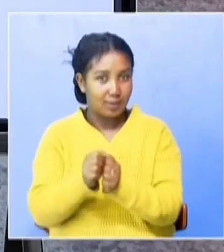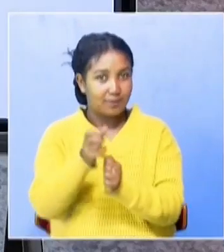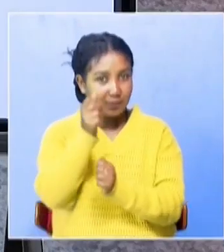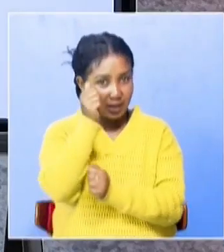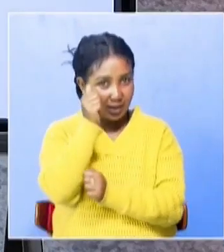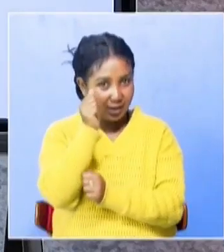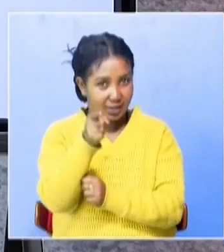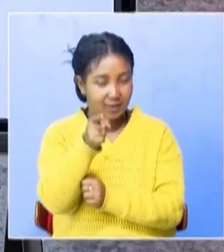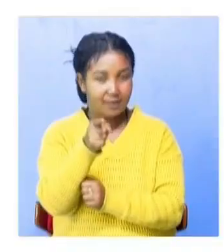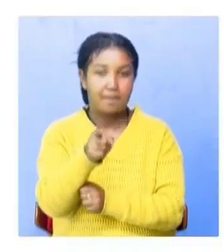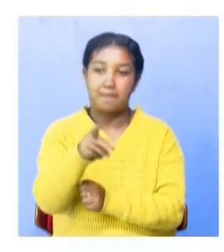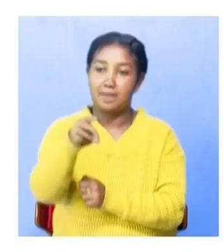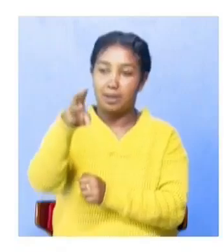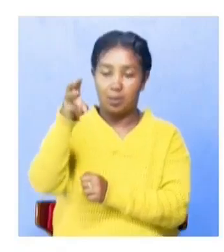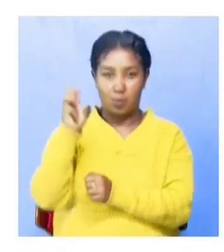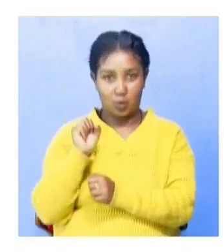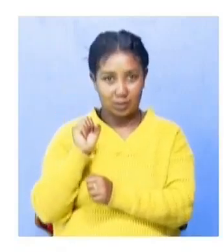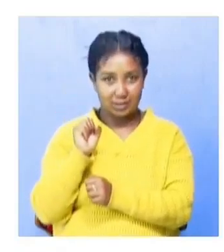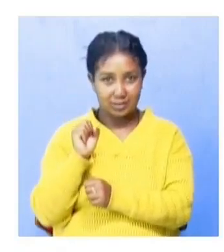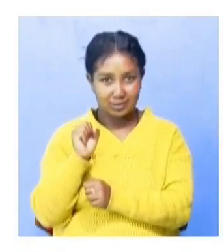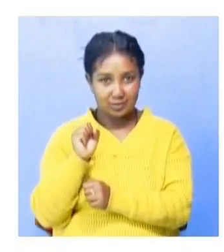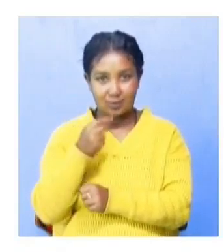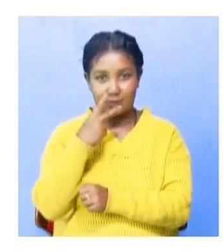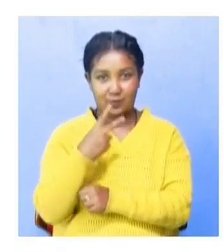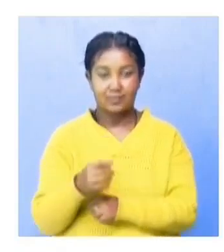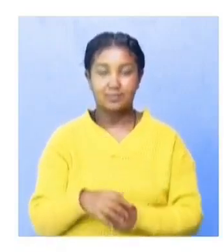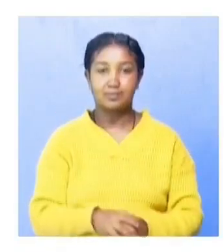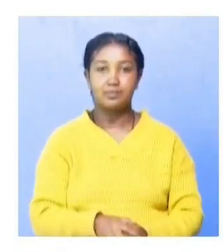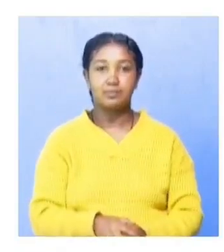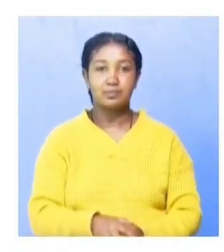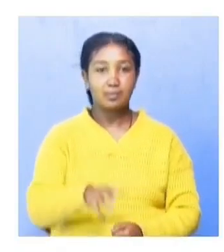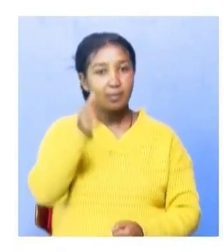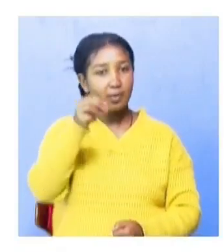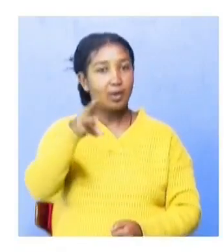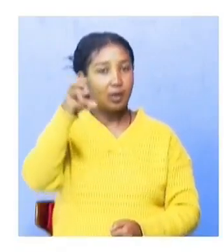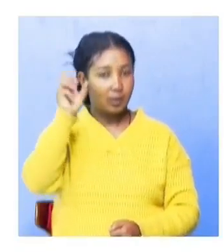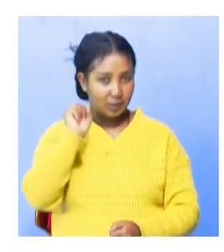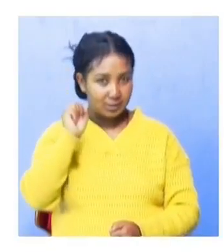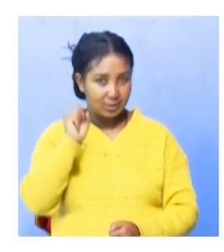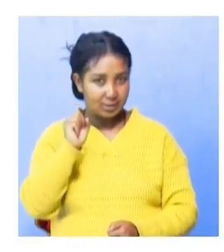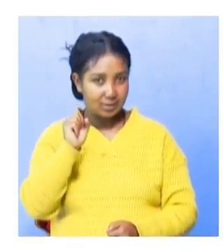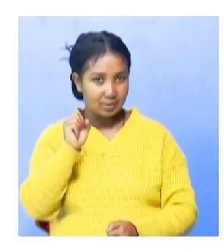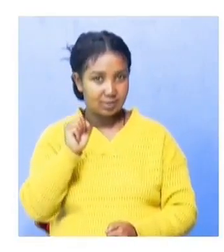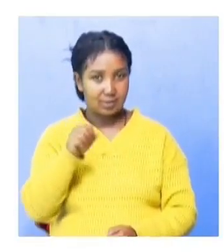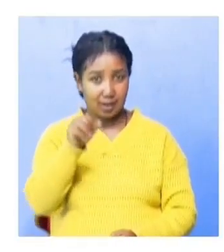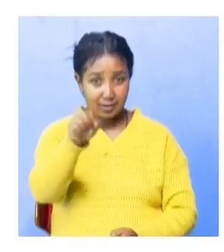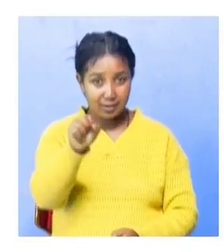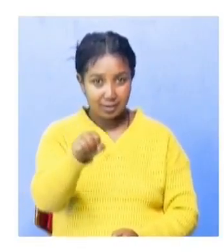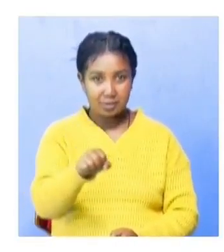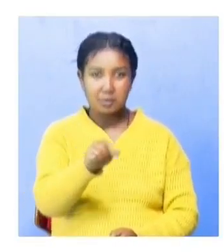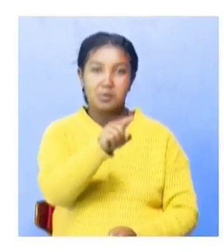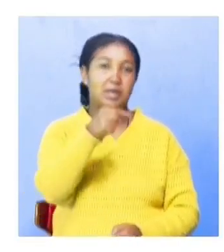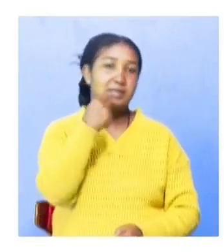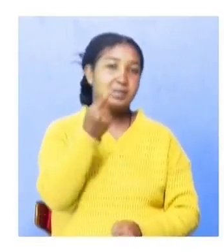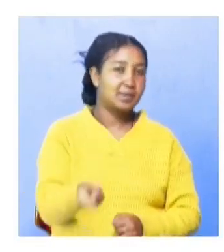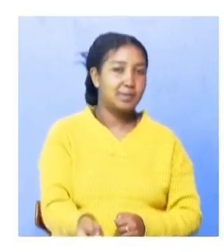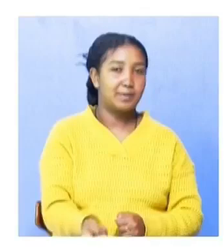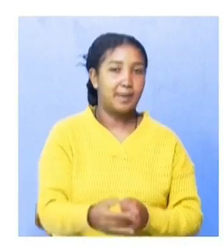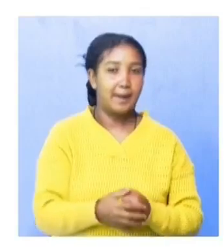he was. Look, he was. Yes? Maybe you can say